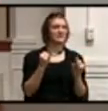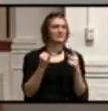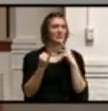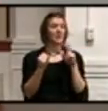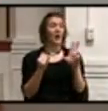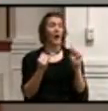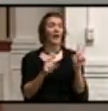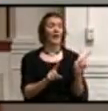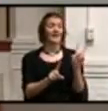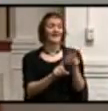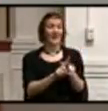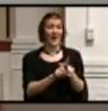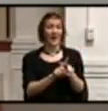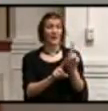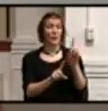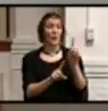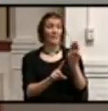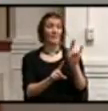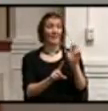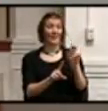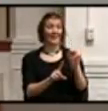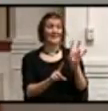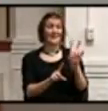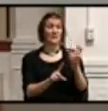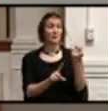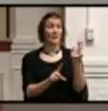an unassigned fund balance of